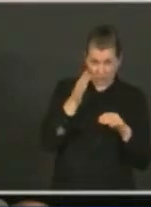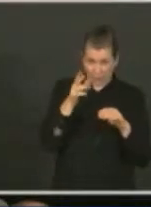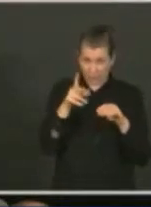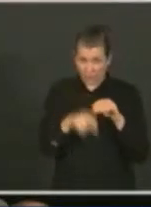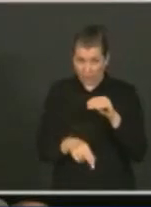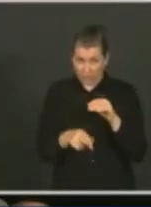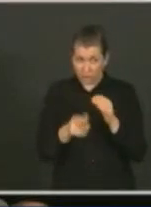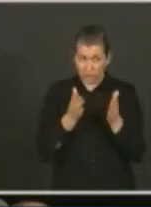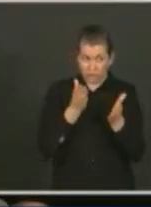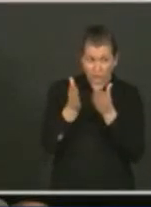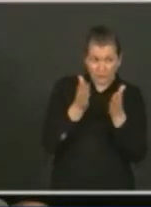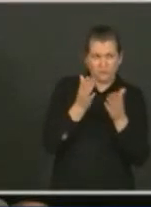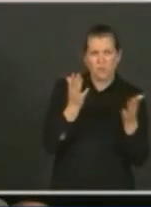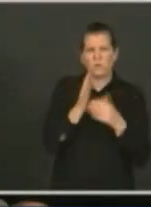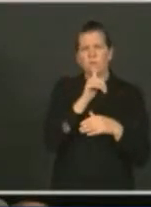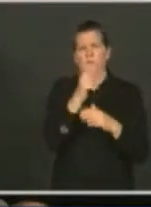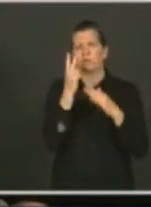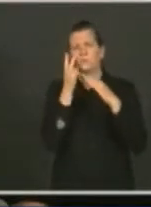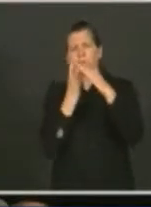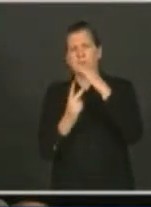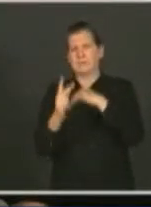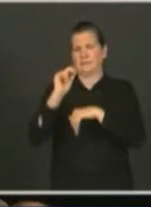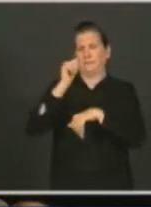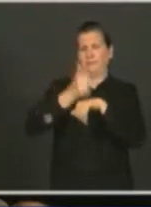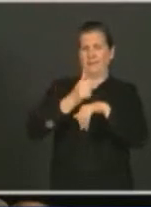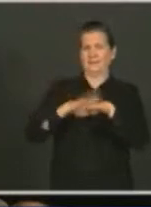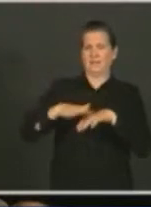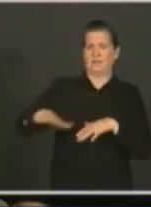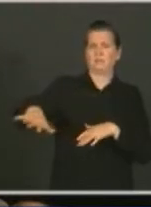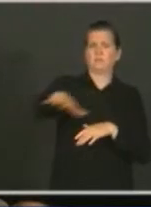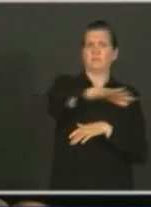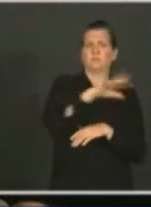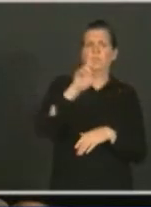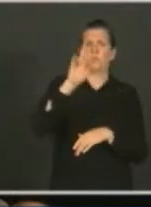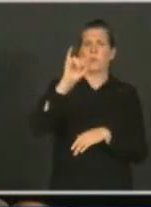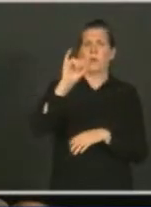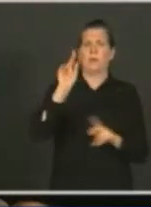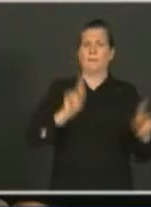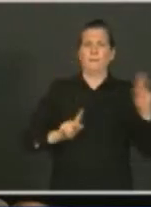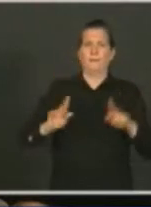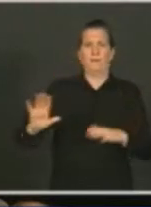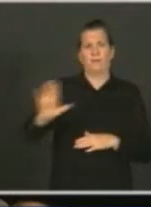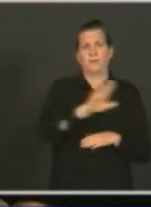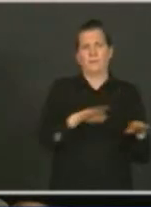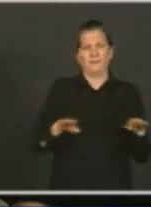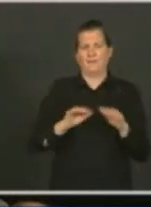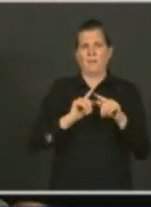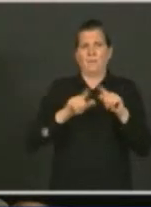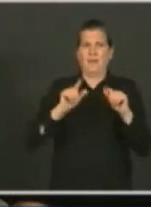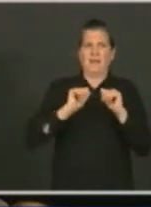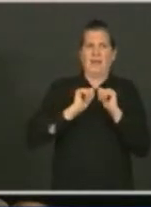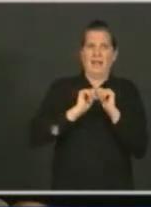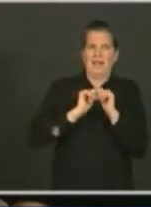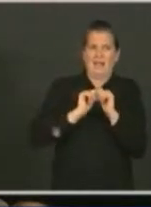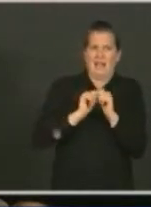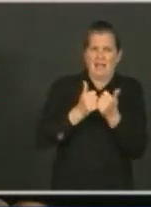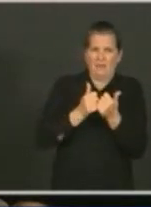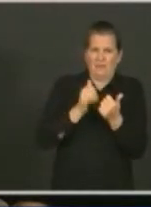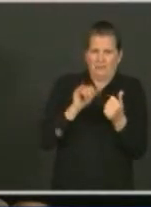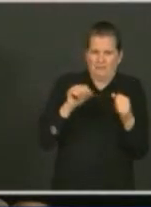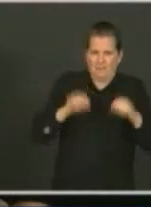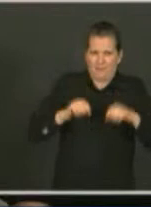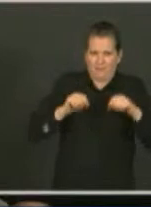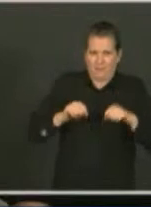based upon behavior and inputs that we can't know, but how realistic is that possibility that we will